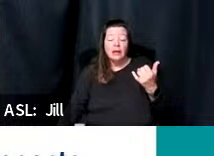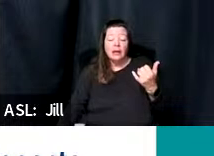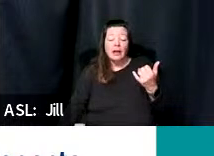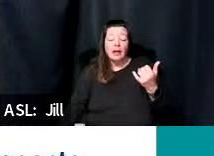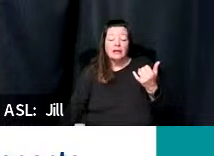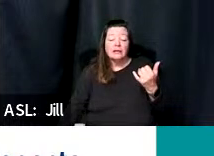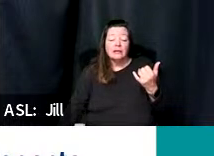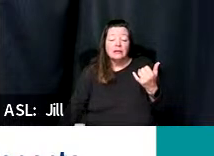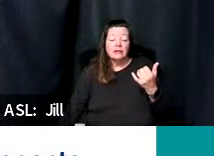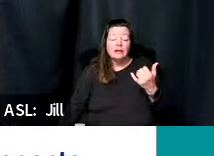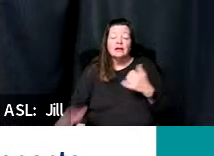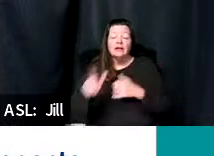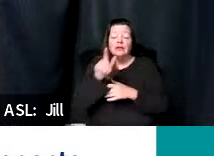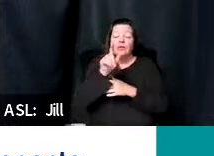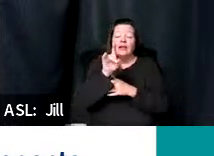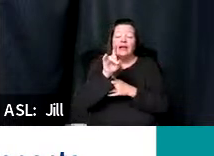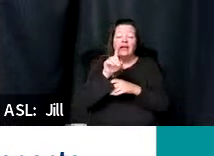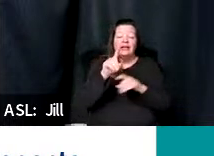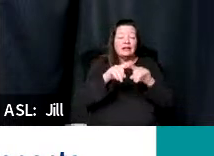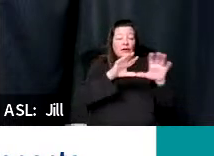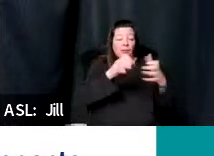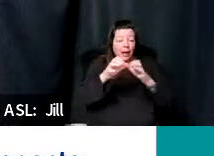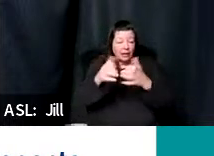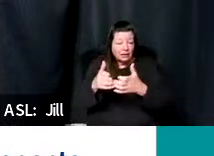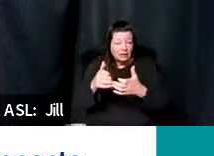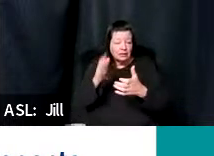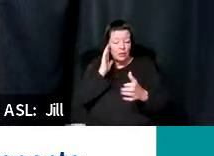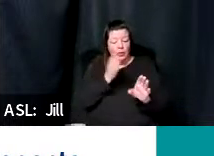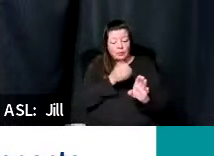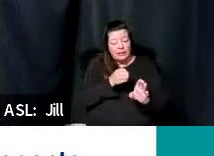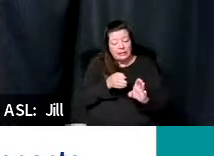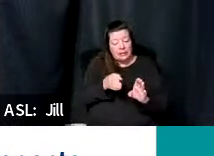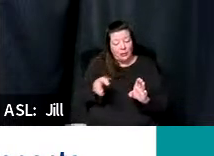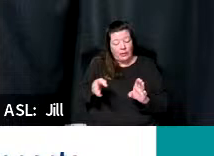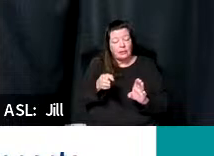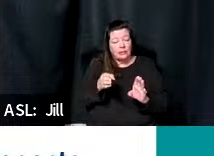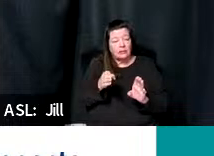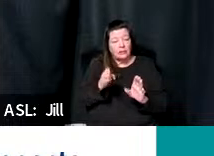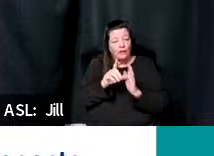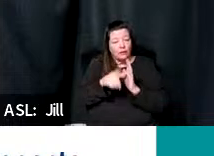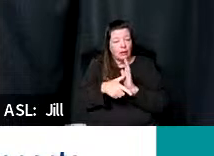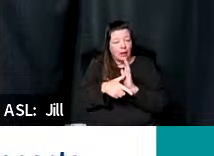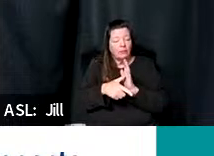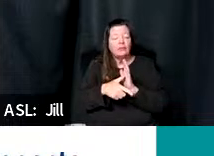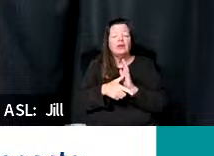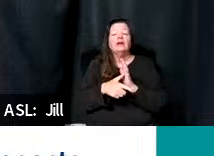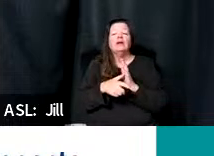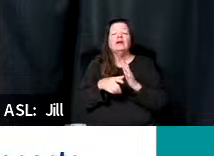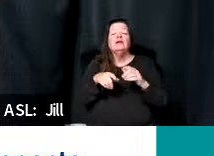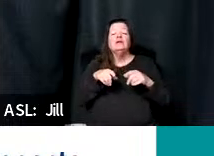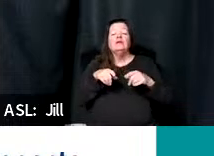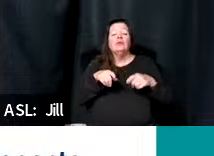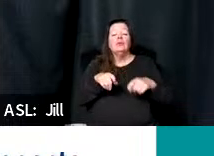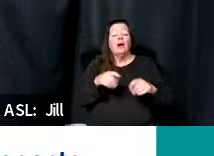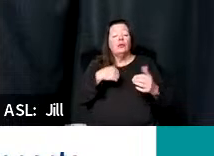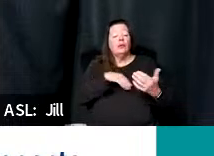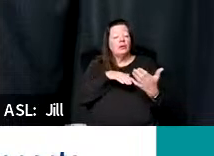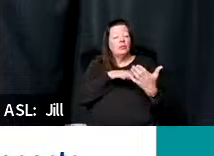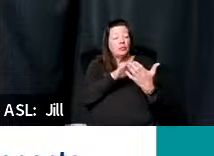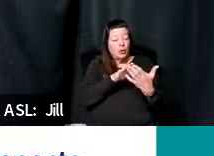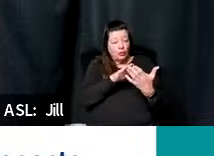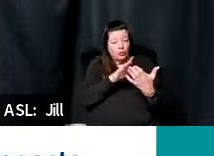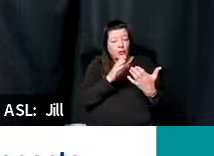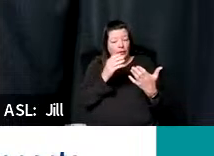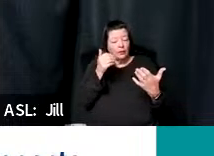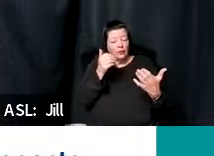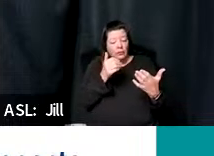different packages that will be sequenced over time. And so as we approach those,